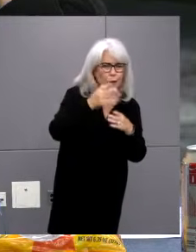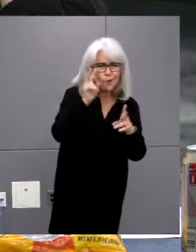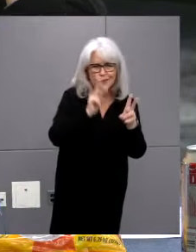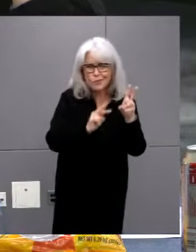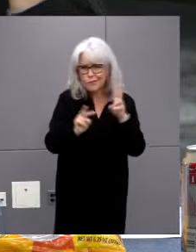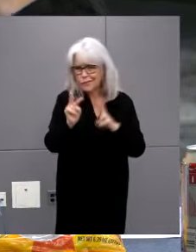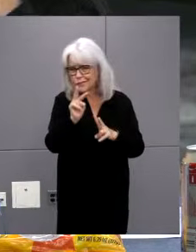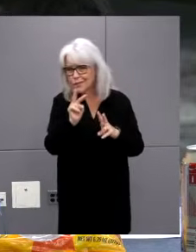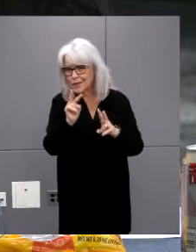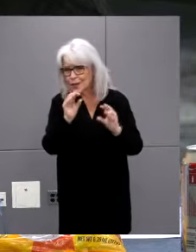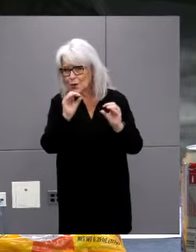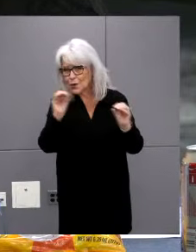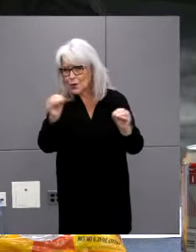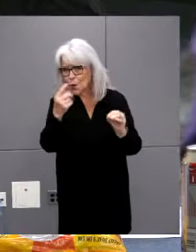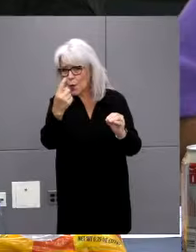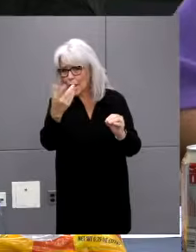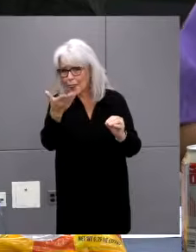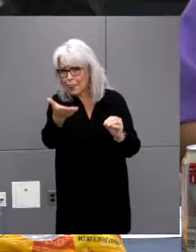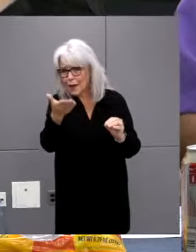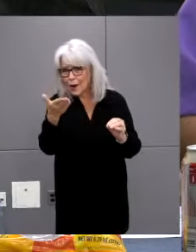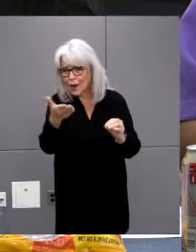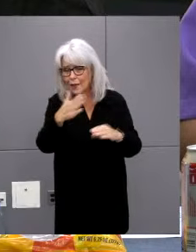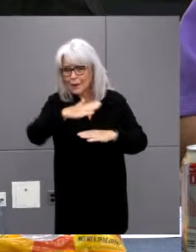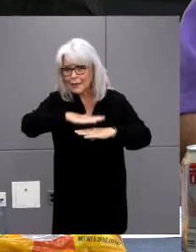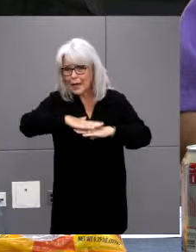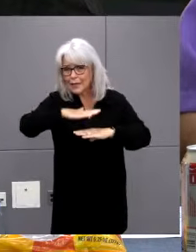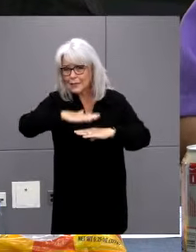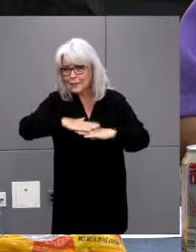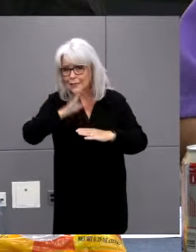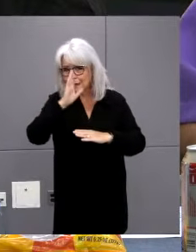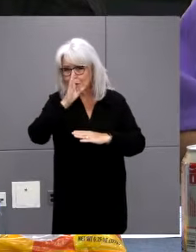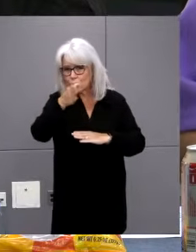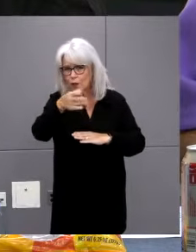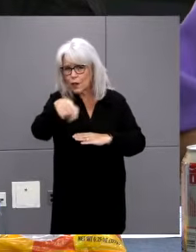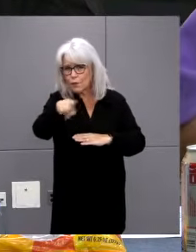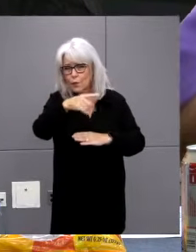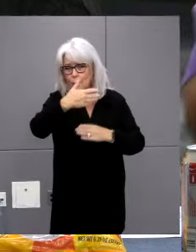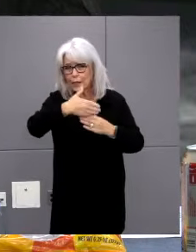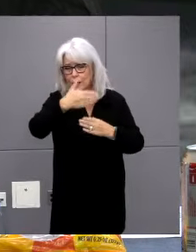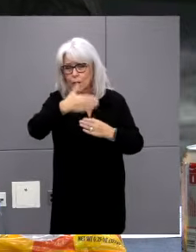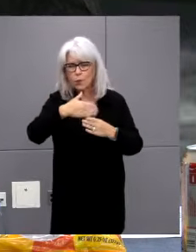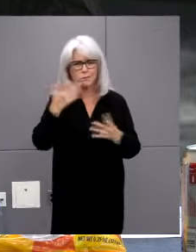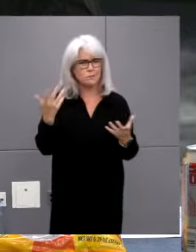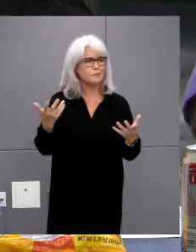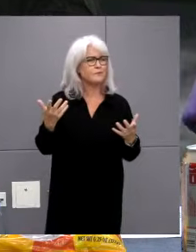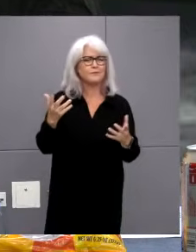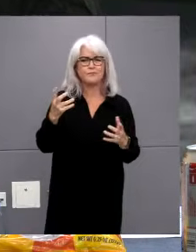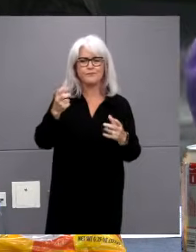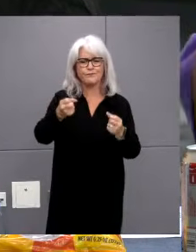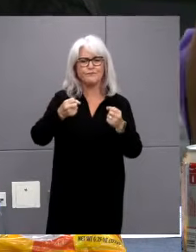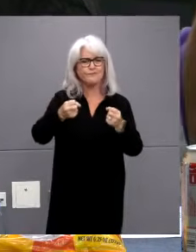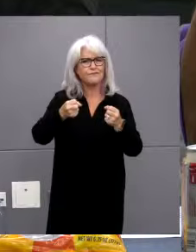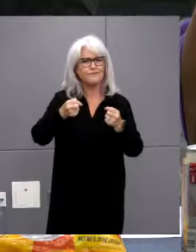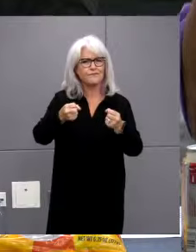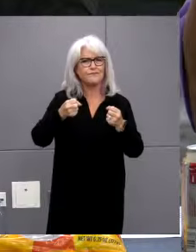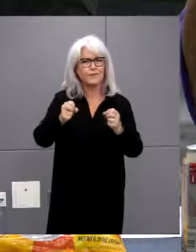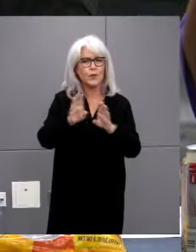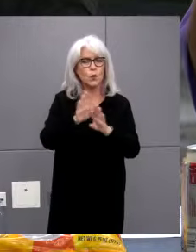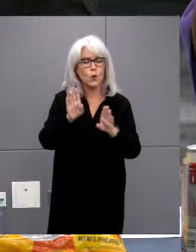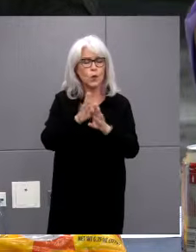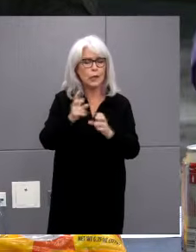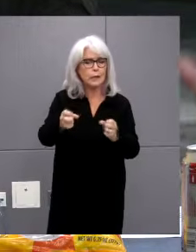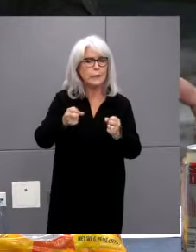and there's nobody at the desk that's straight in front of the window. And then I kind of rattled the door,